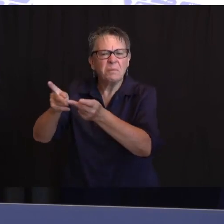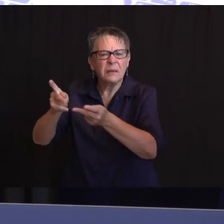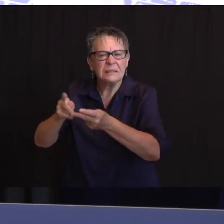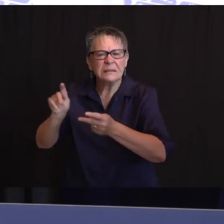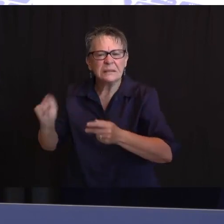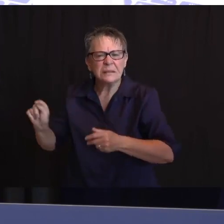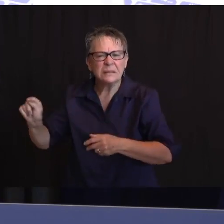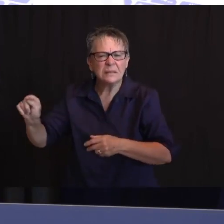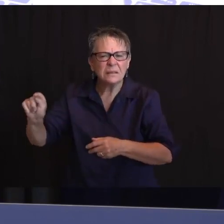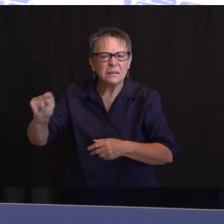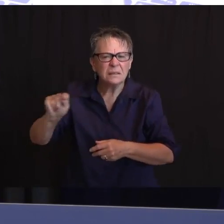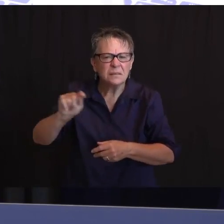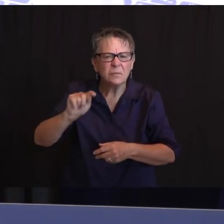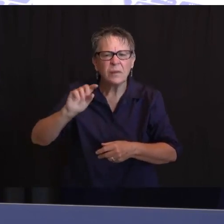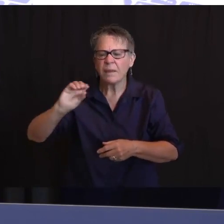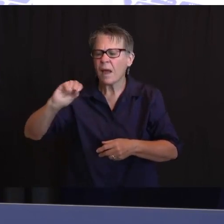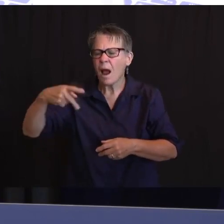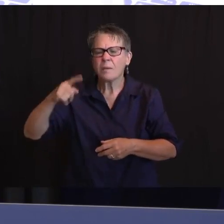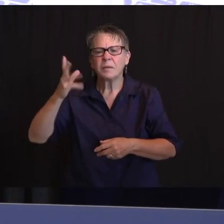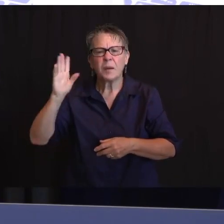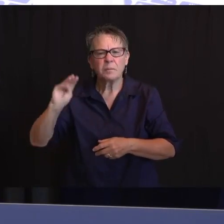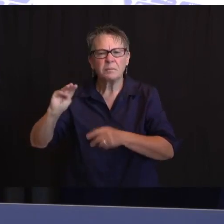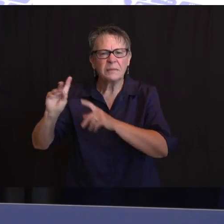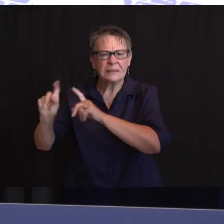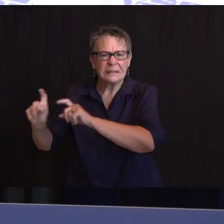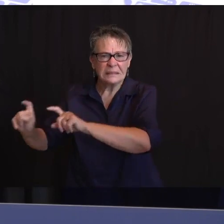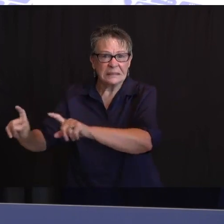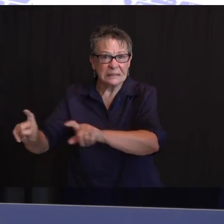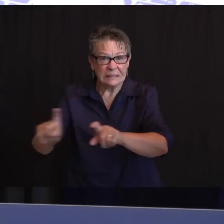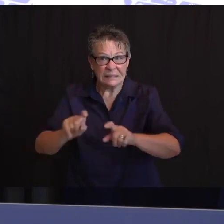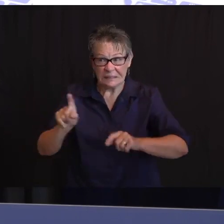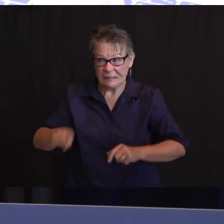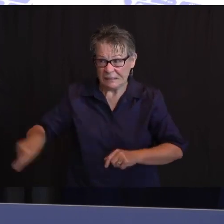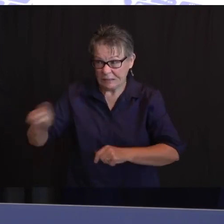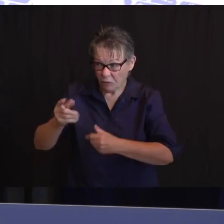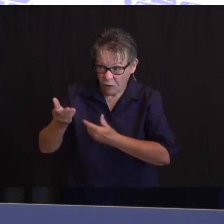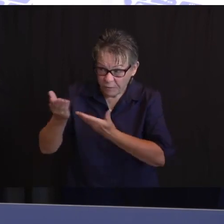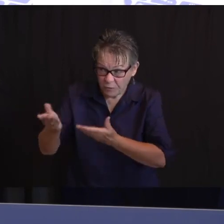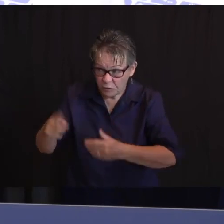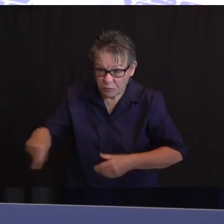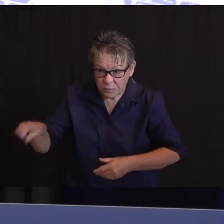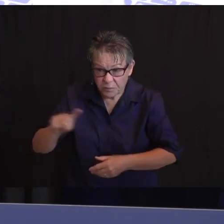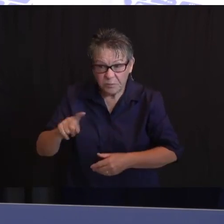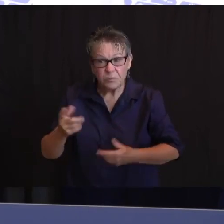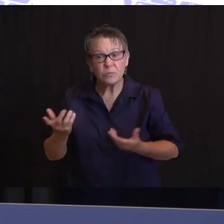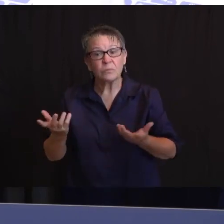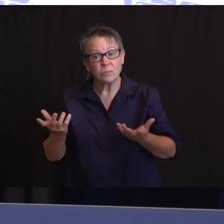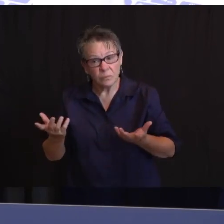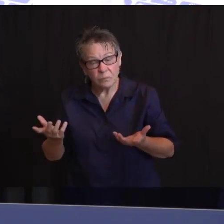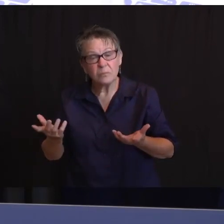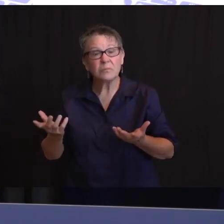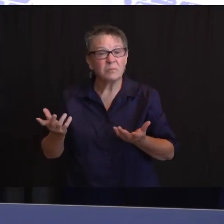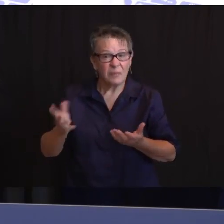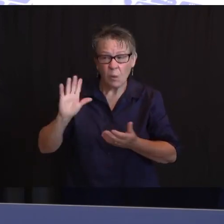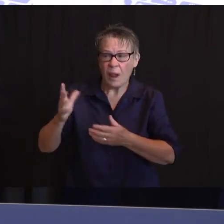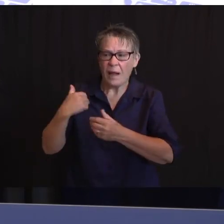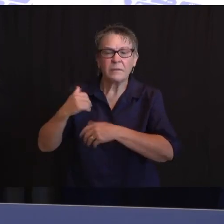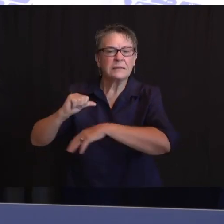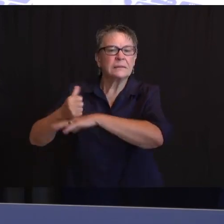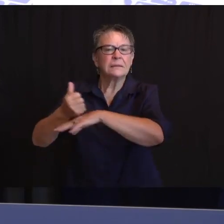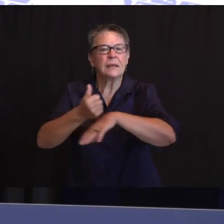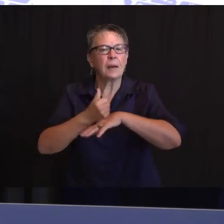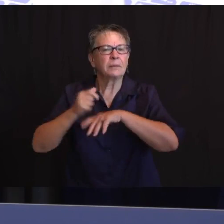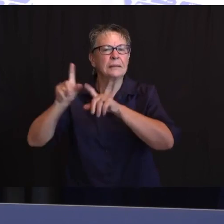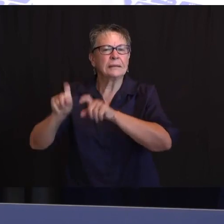and then Patterson, Newark, and Elizabeth. The turnaround time for tests results have improved